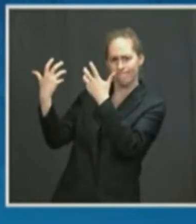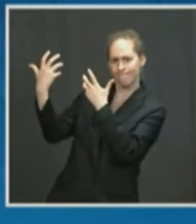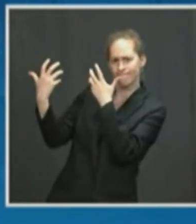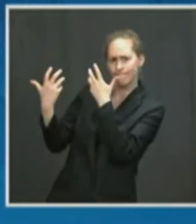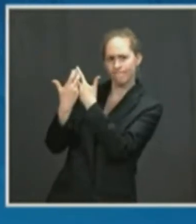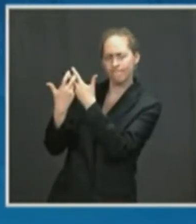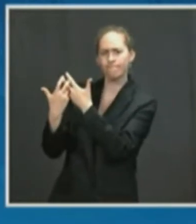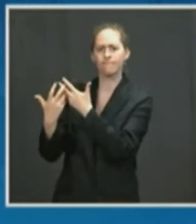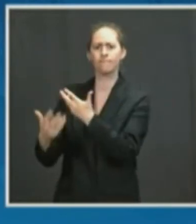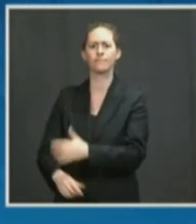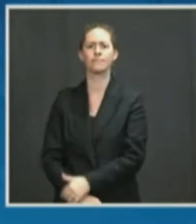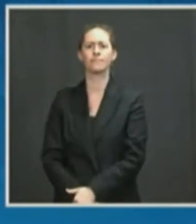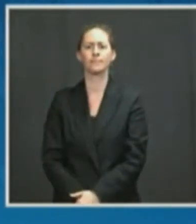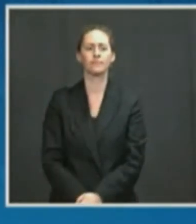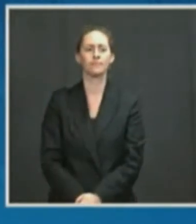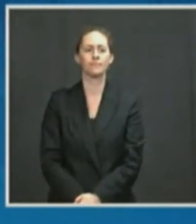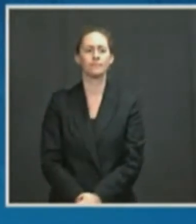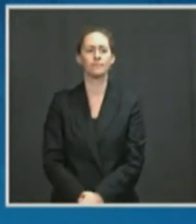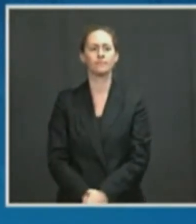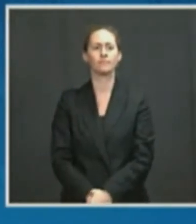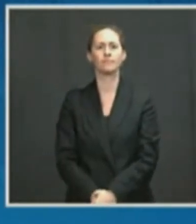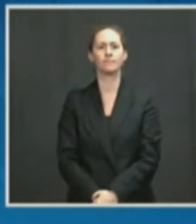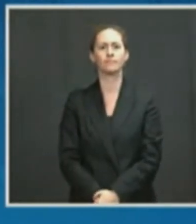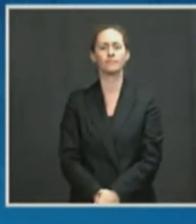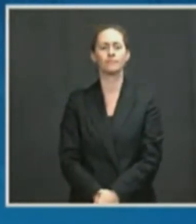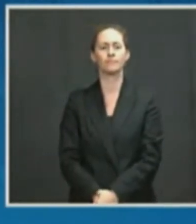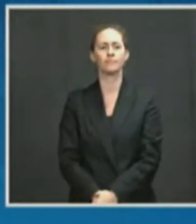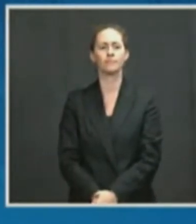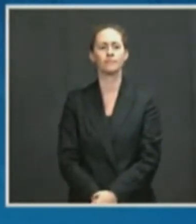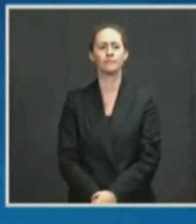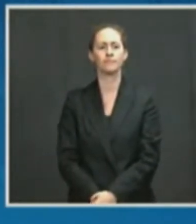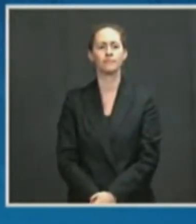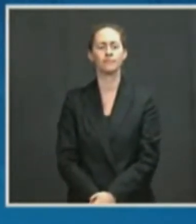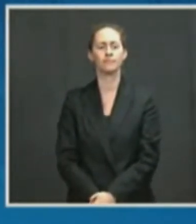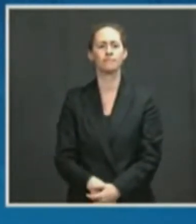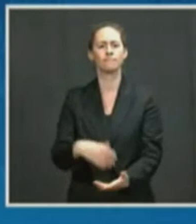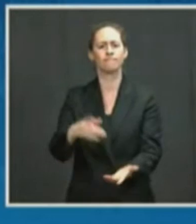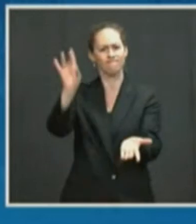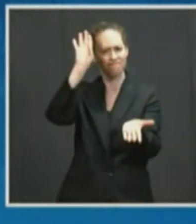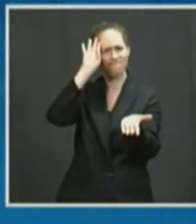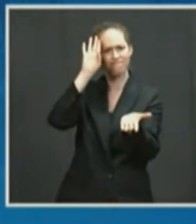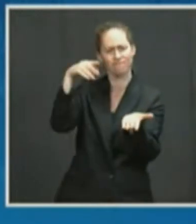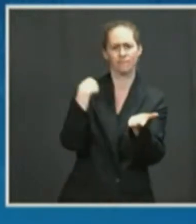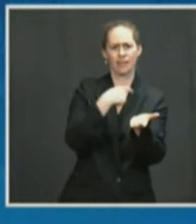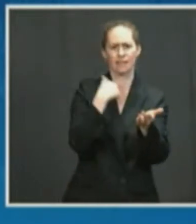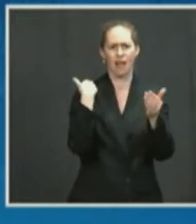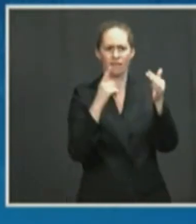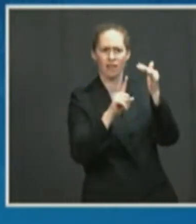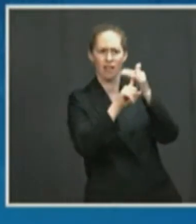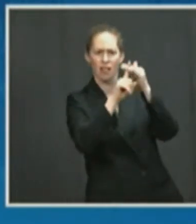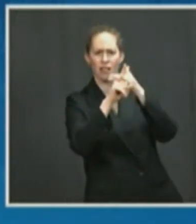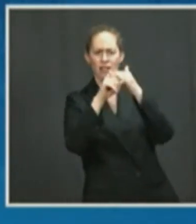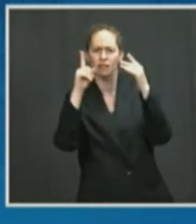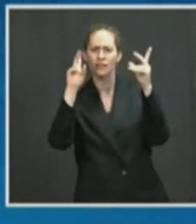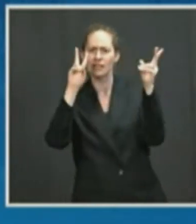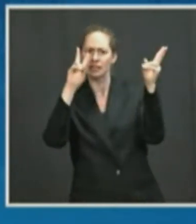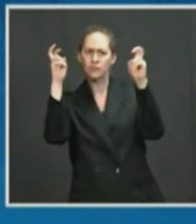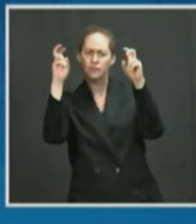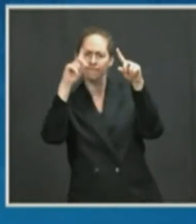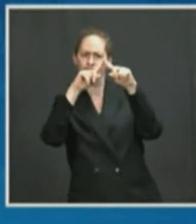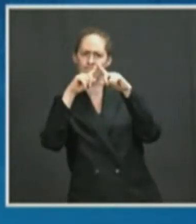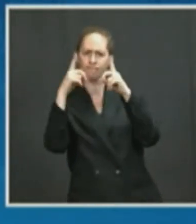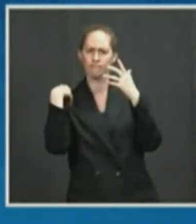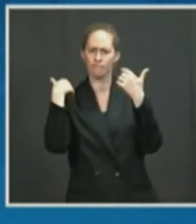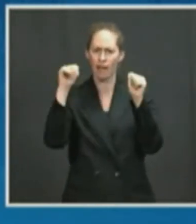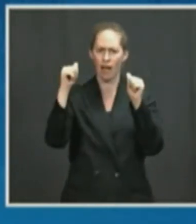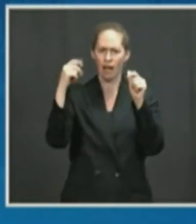the different issues and the search for openness of their market to give us greater access